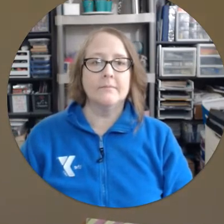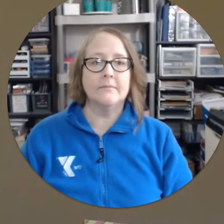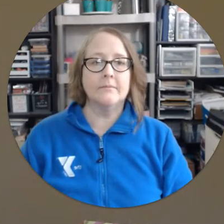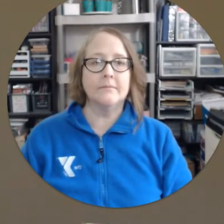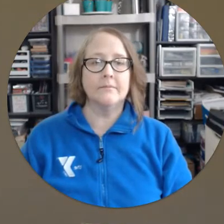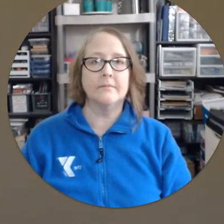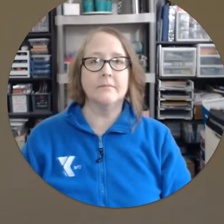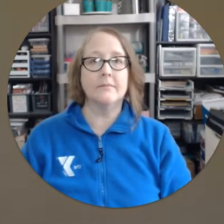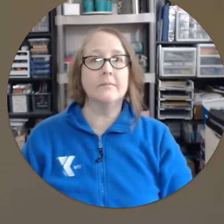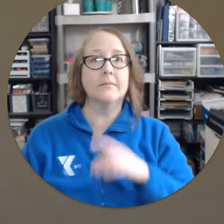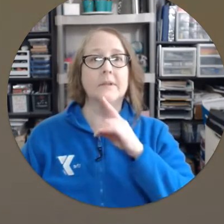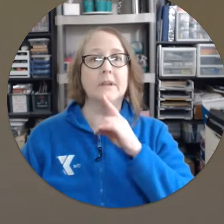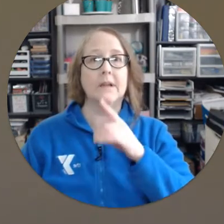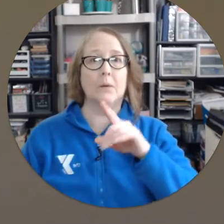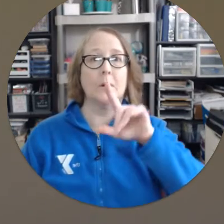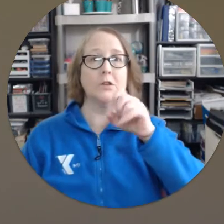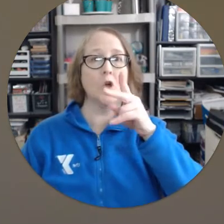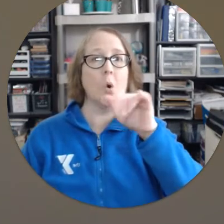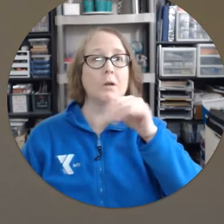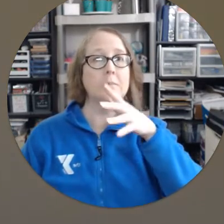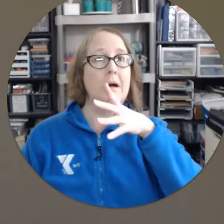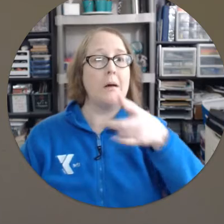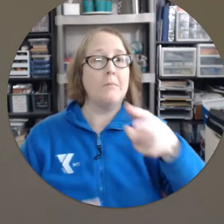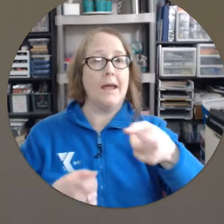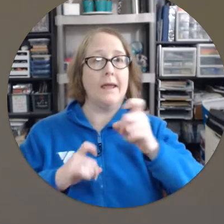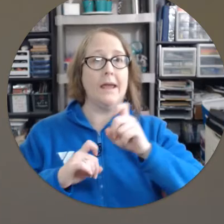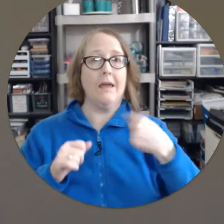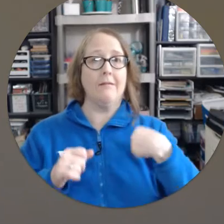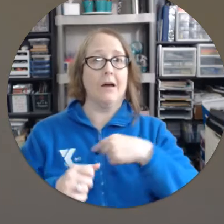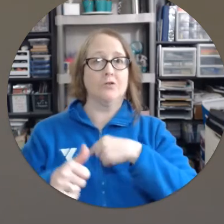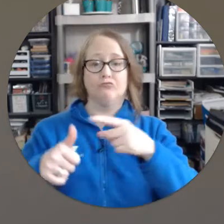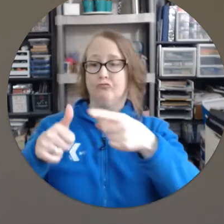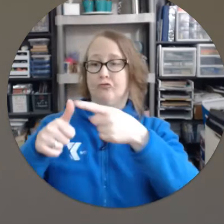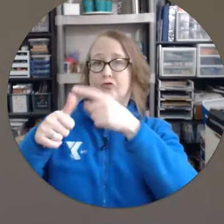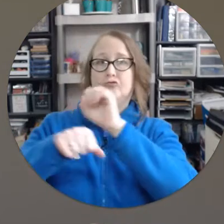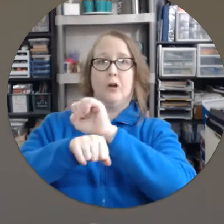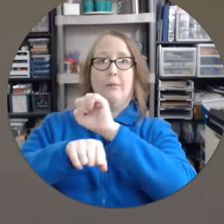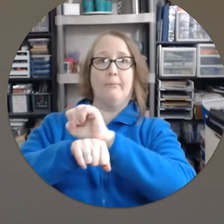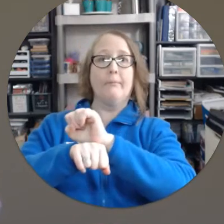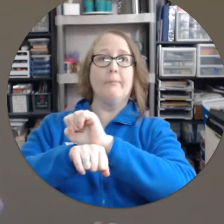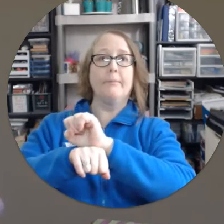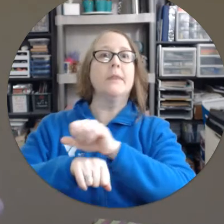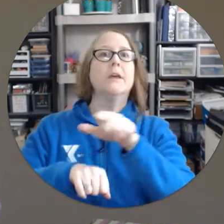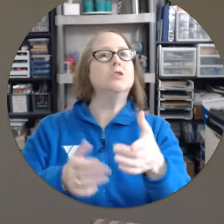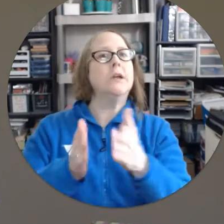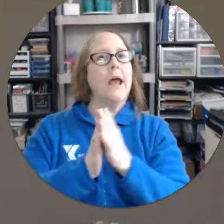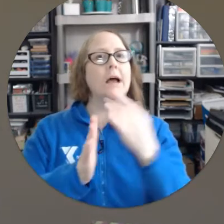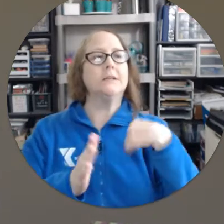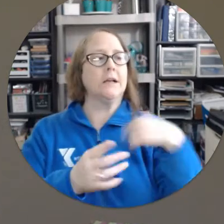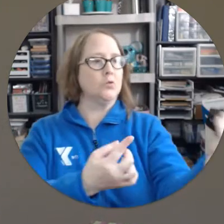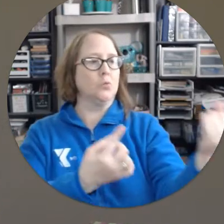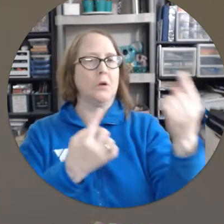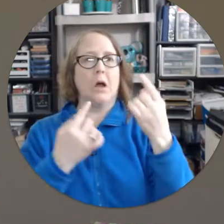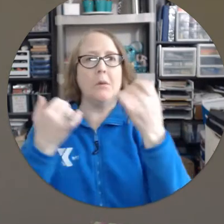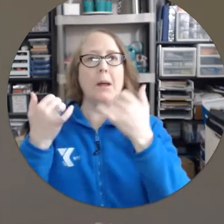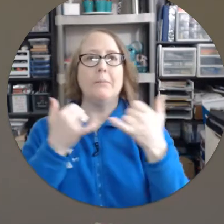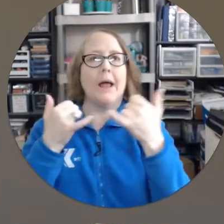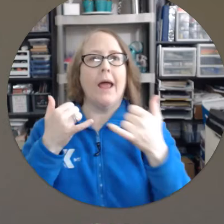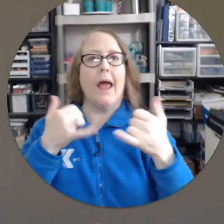It was Leora's mother who gave us our first job. She asked us to come and play